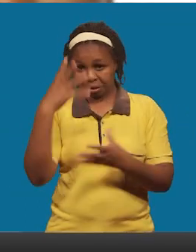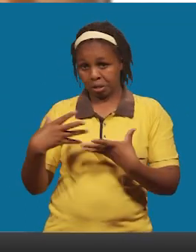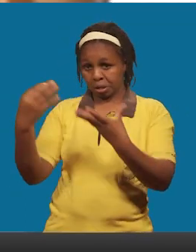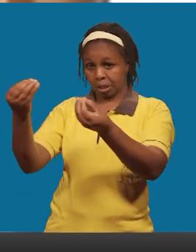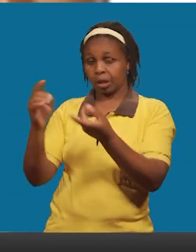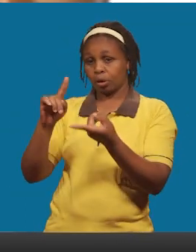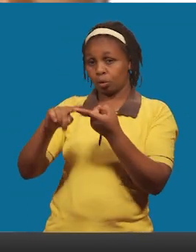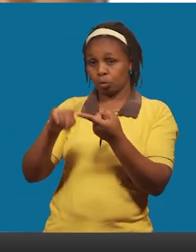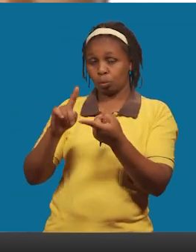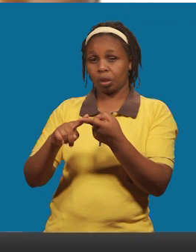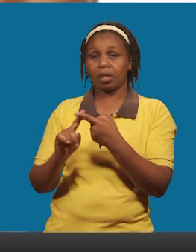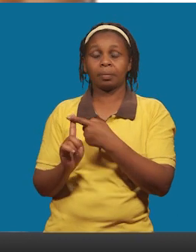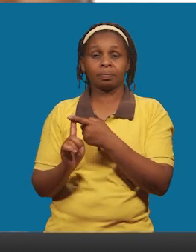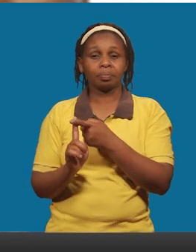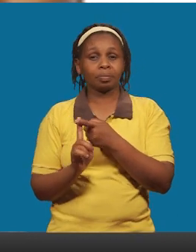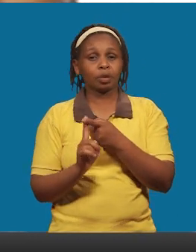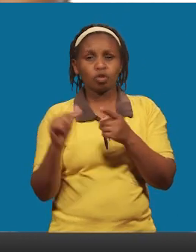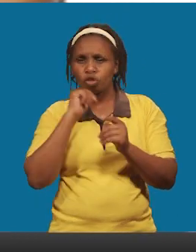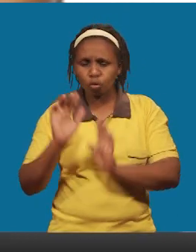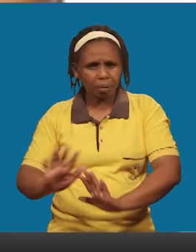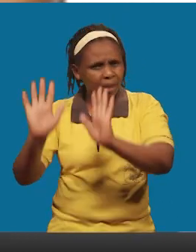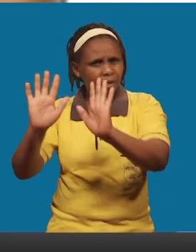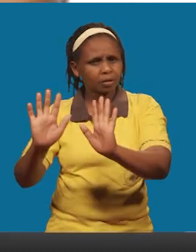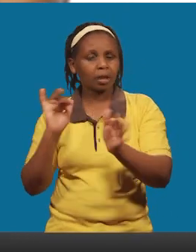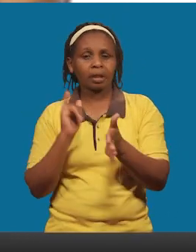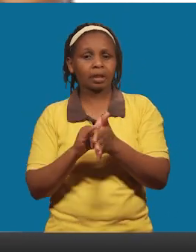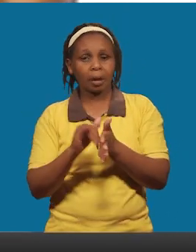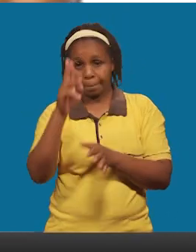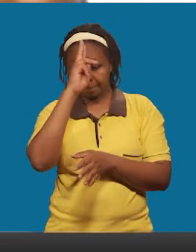ilienda kwa private consortium, tafadhali